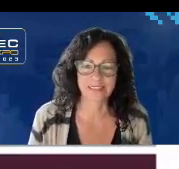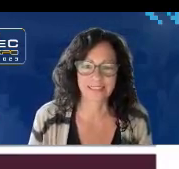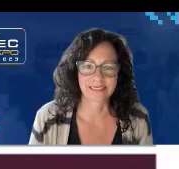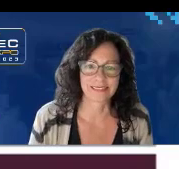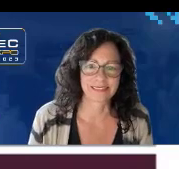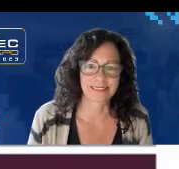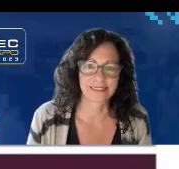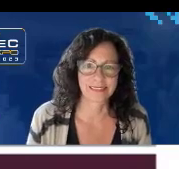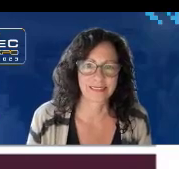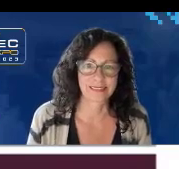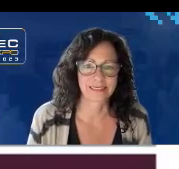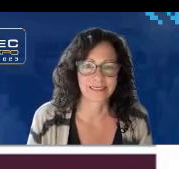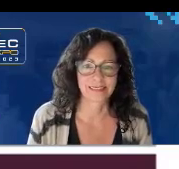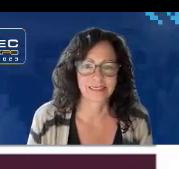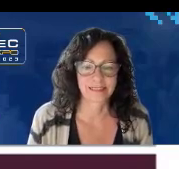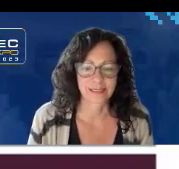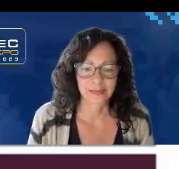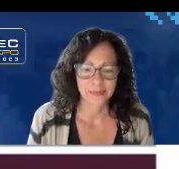Gabrielle.